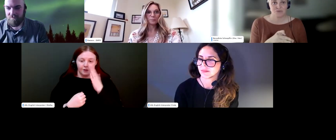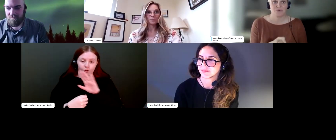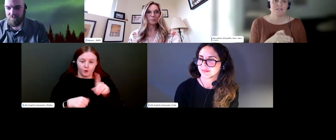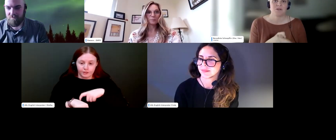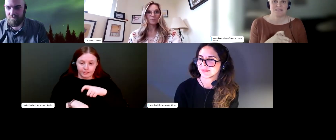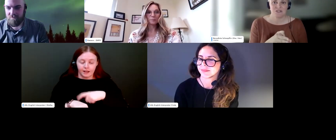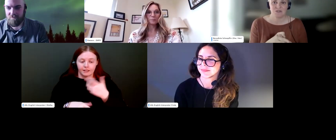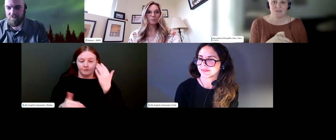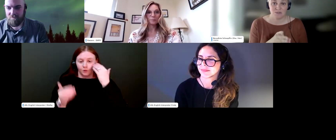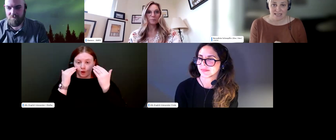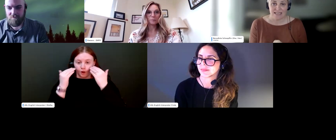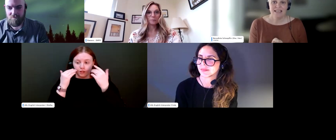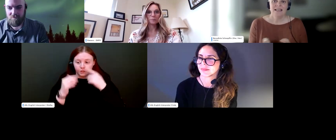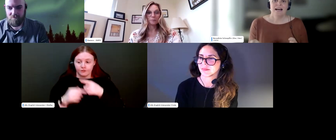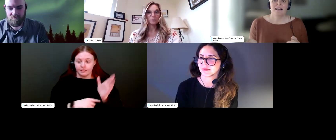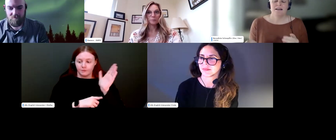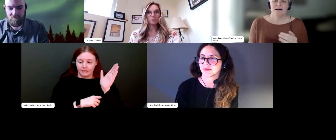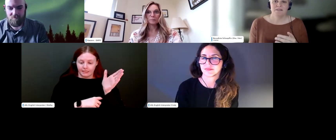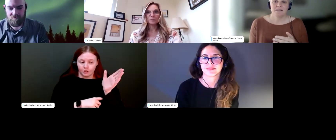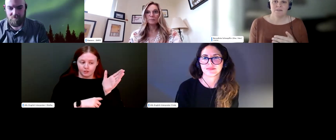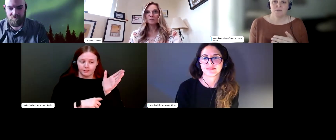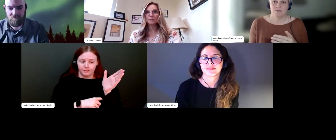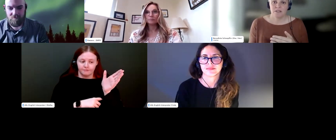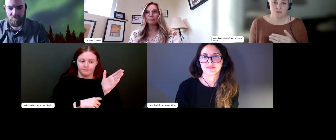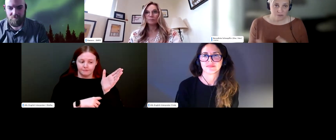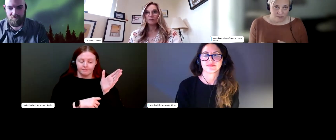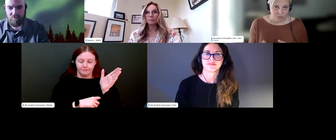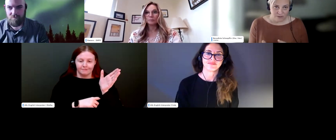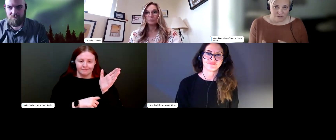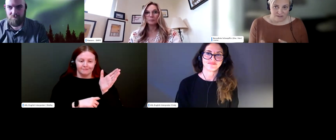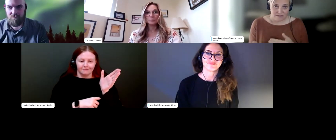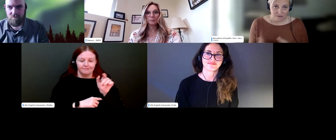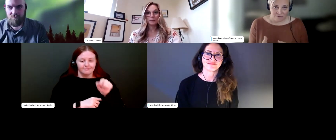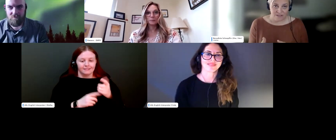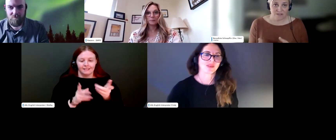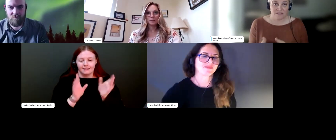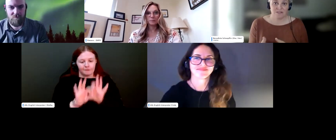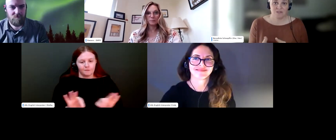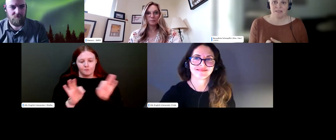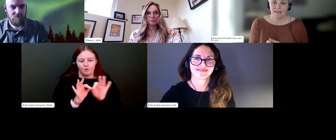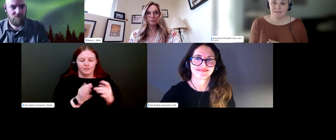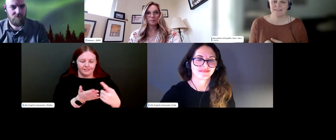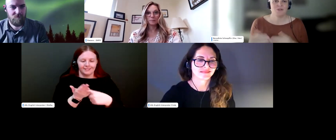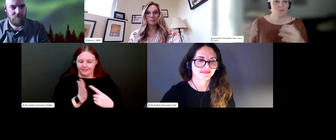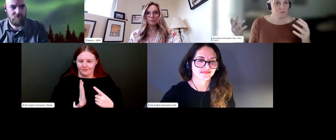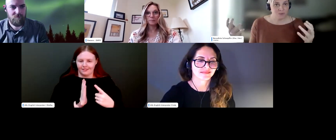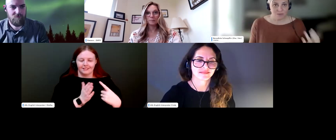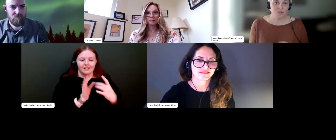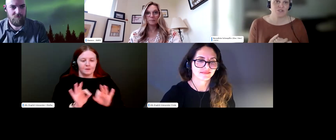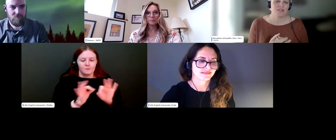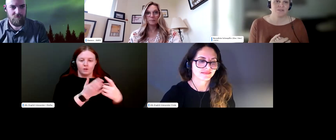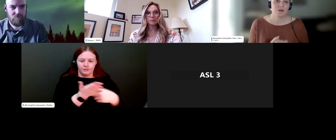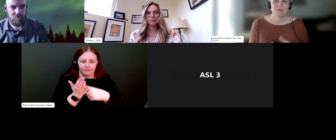knowledge for these presentations today. I feel like those are extremely important conversations that need to be held. When we